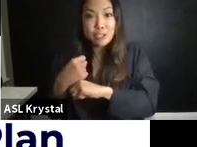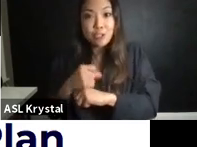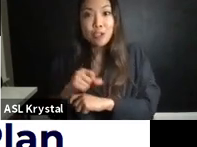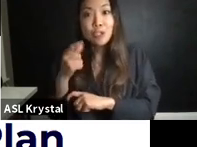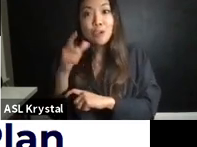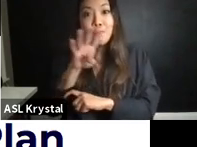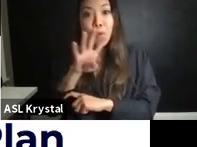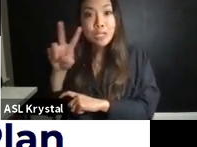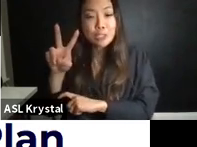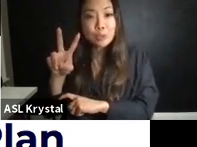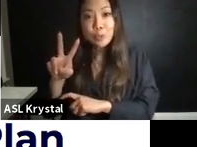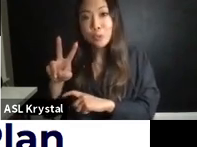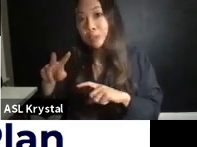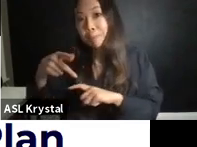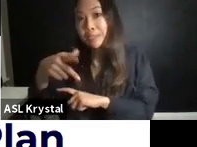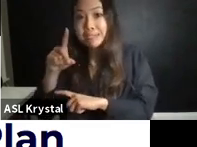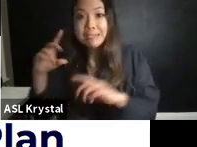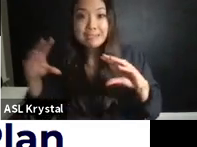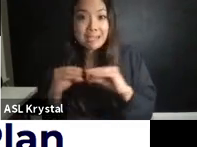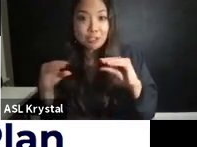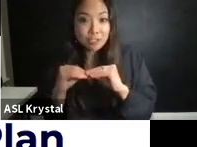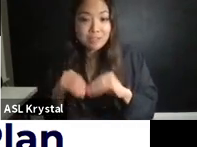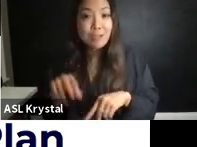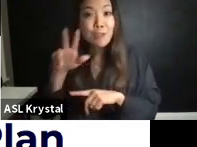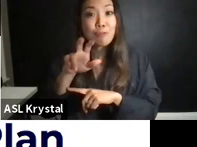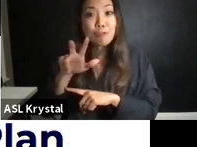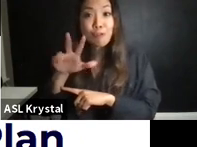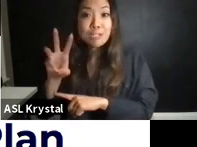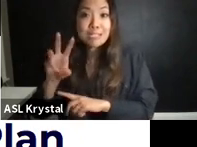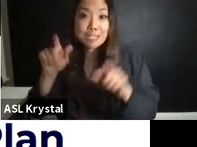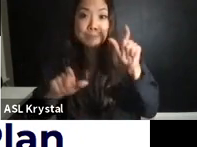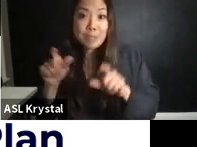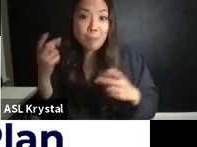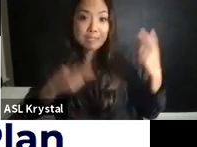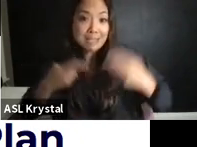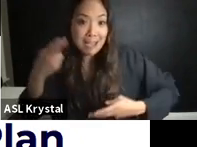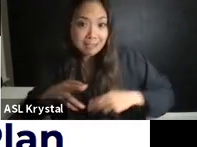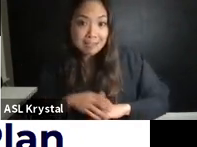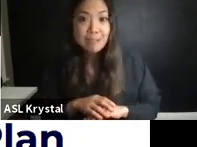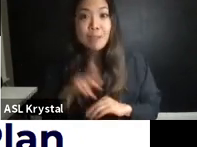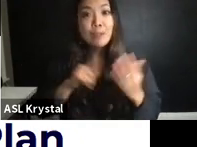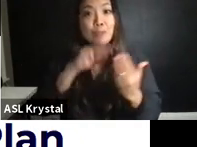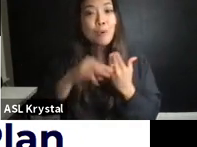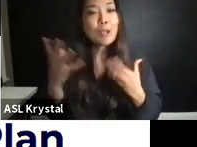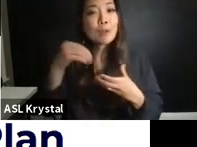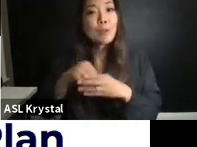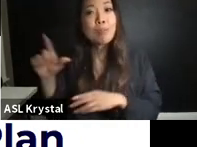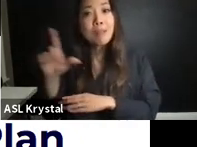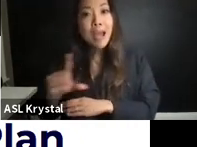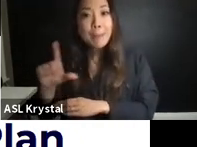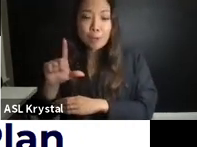with an attendance of 336. these programs included library aid basics for paraprofessionals